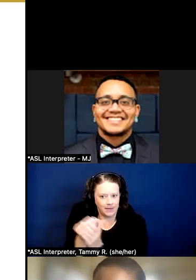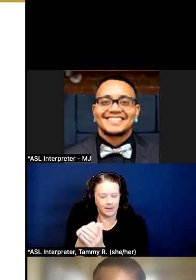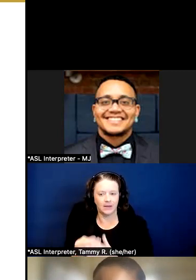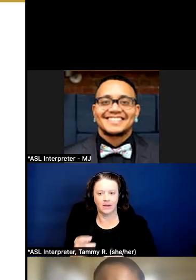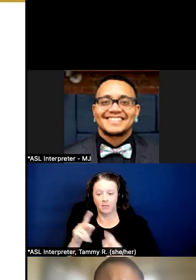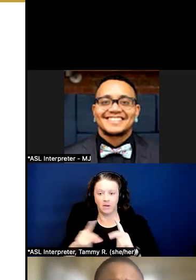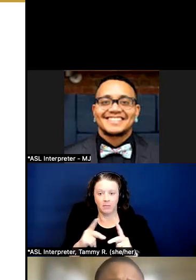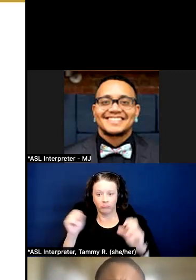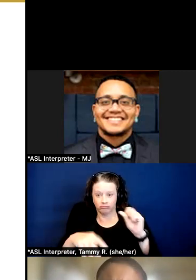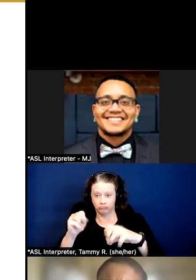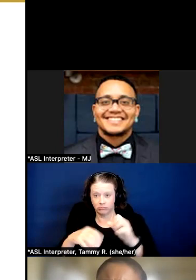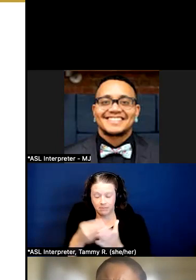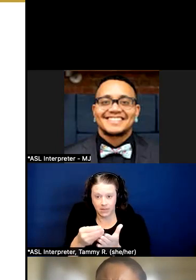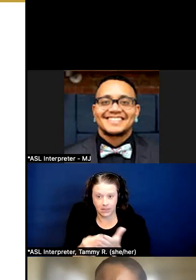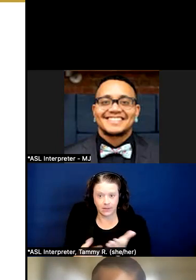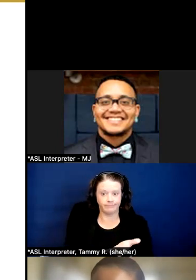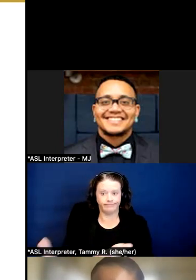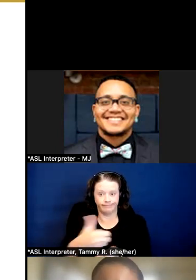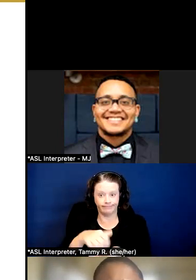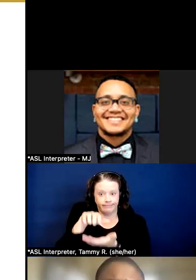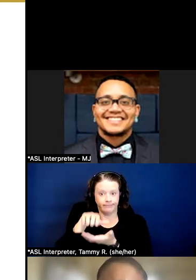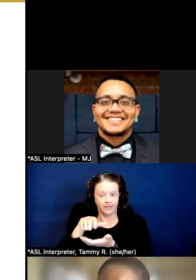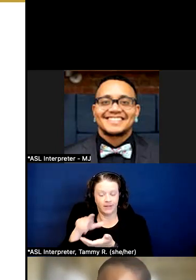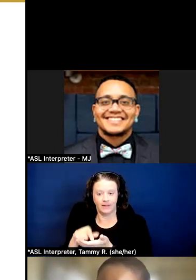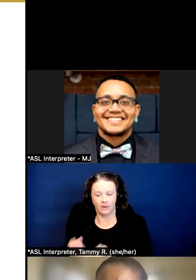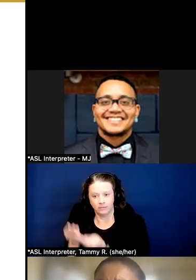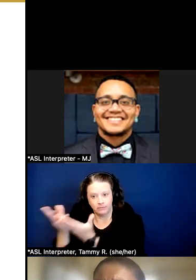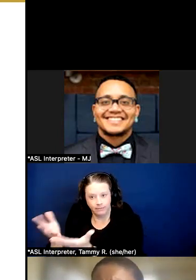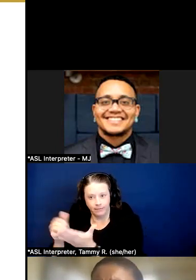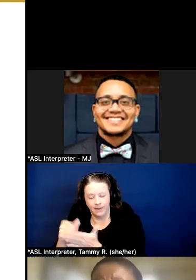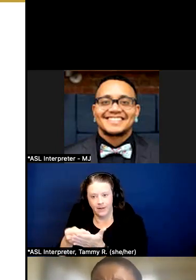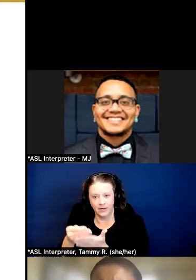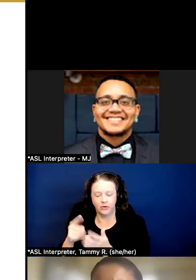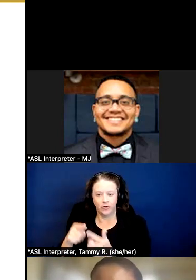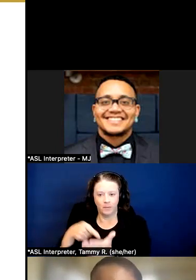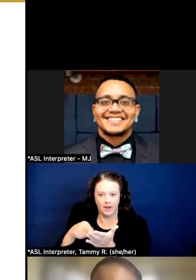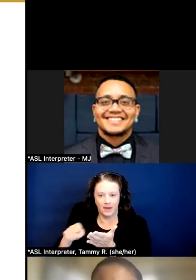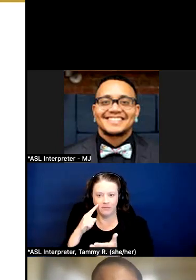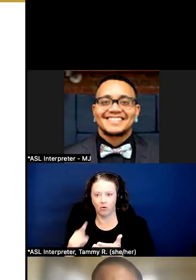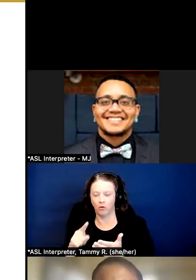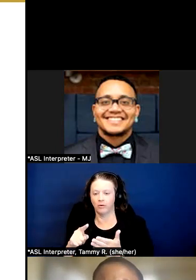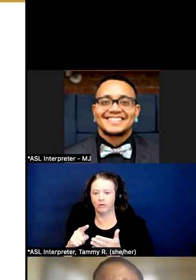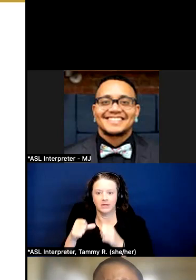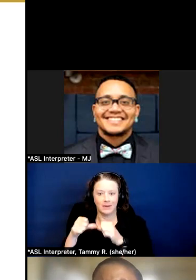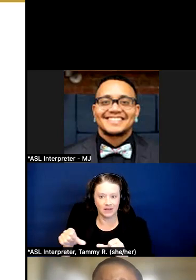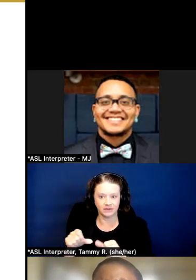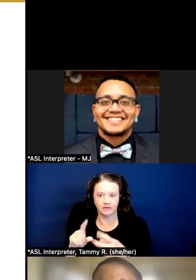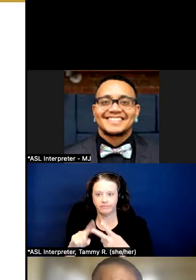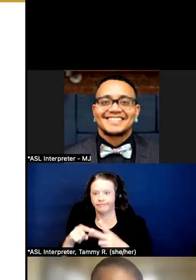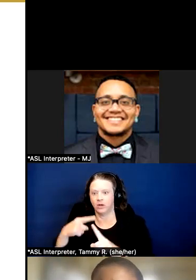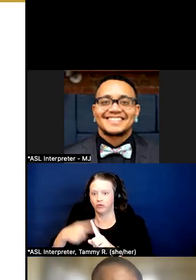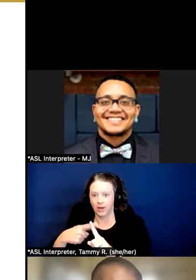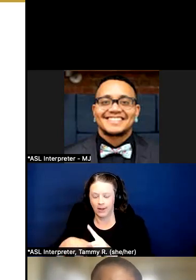pressing needs, such as paying for a security deposit, rent, or even their utilities. Now, this is a